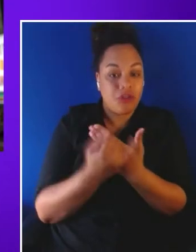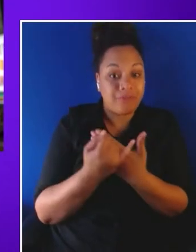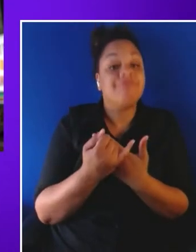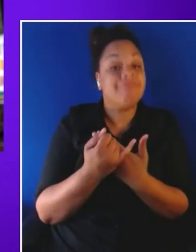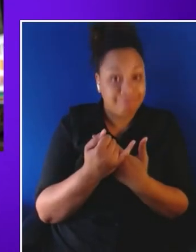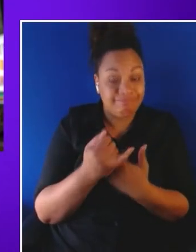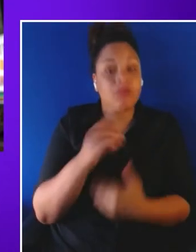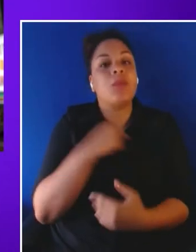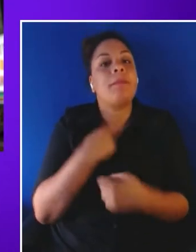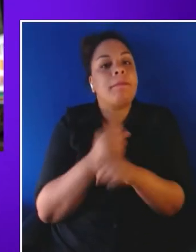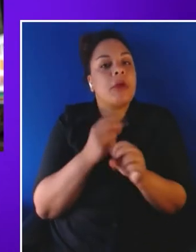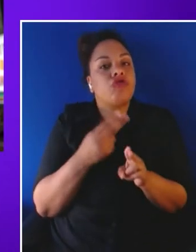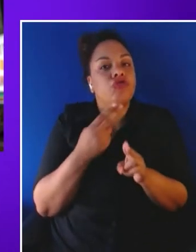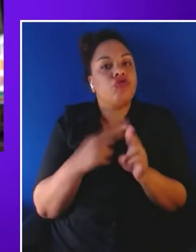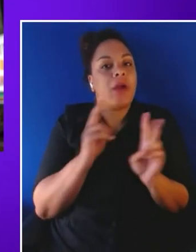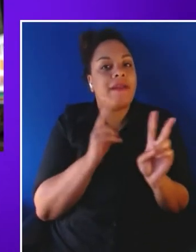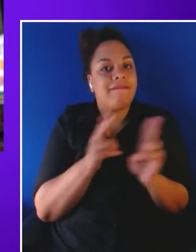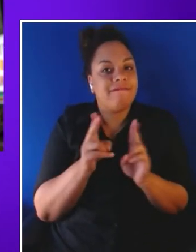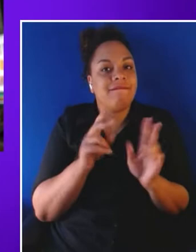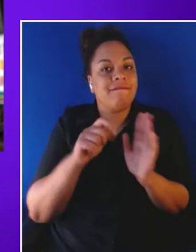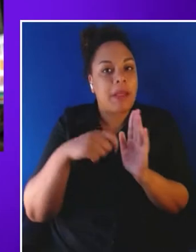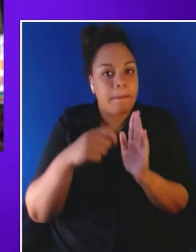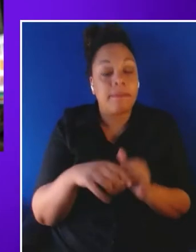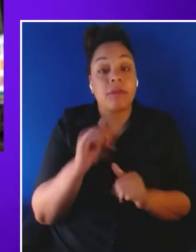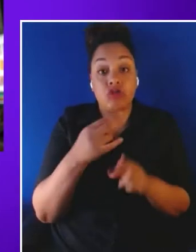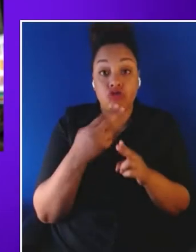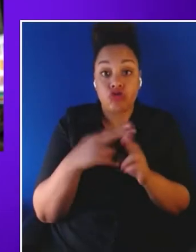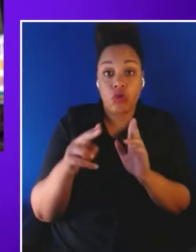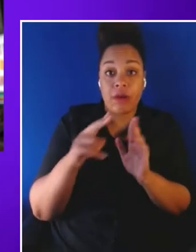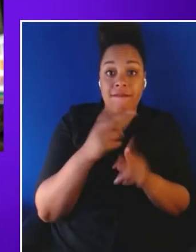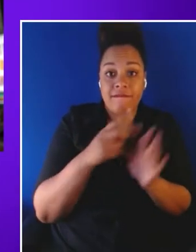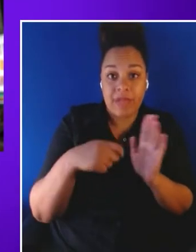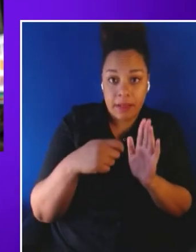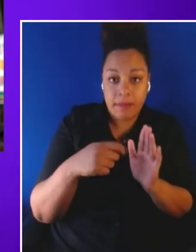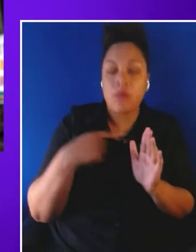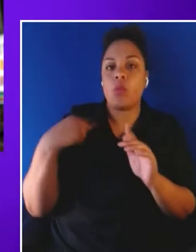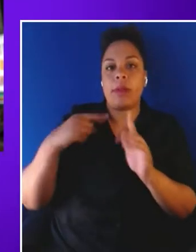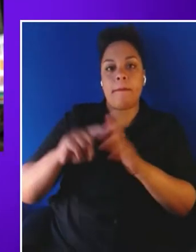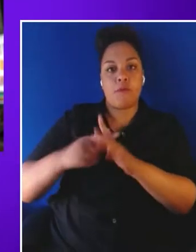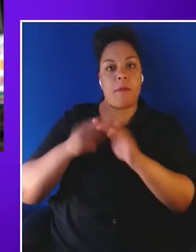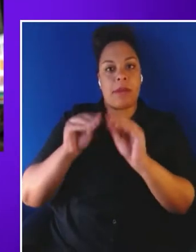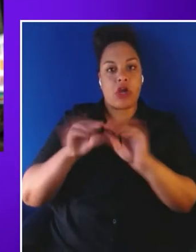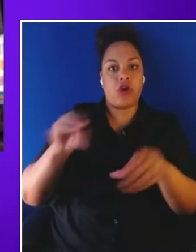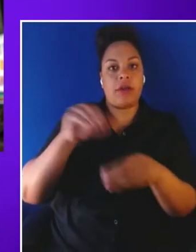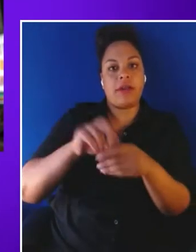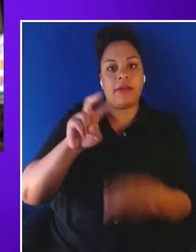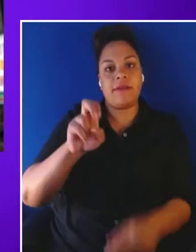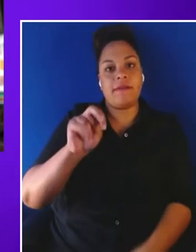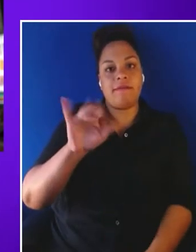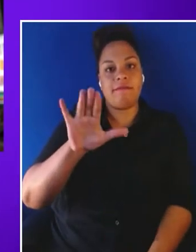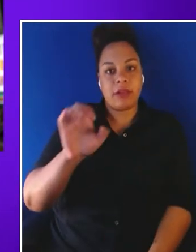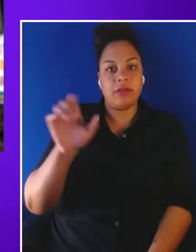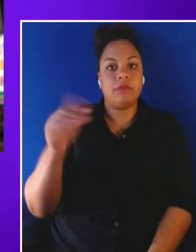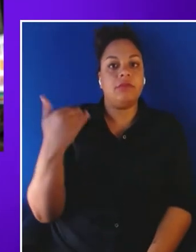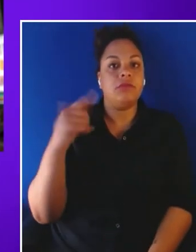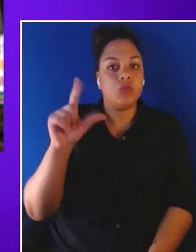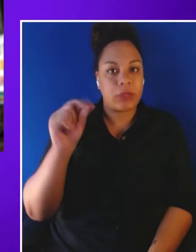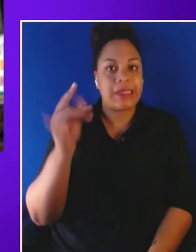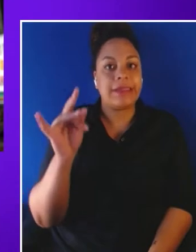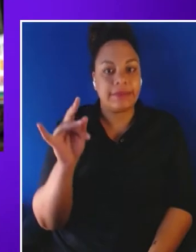And with this short film, we premiered in Venice in 2018. And then we went